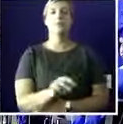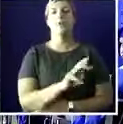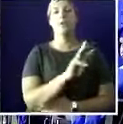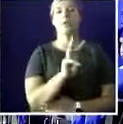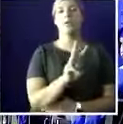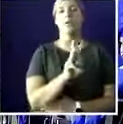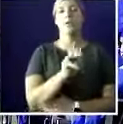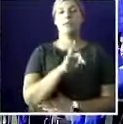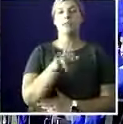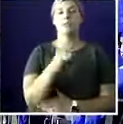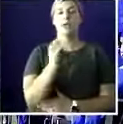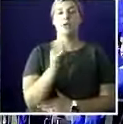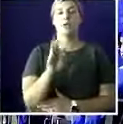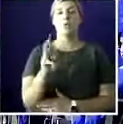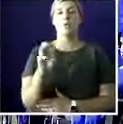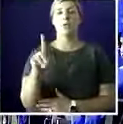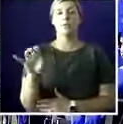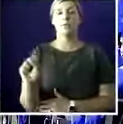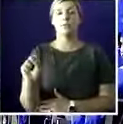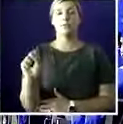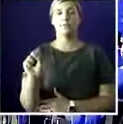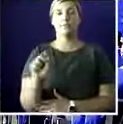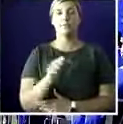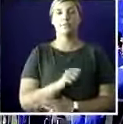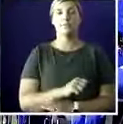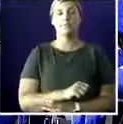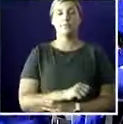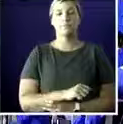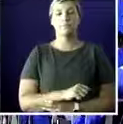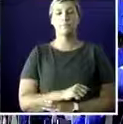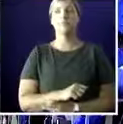Whitney Jane Woods.